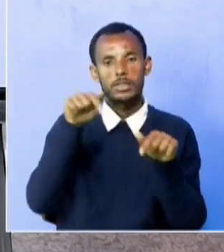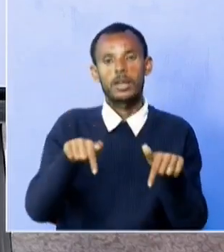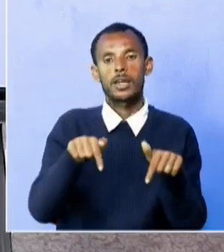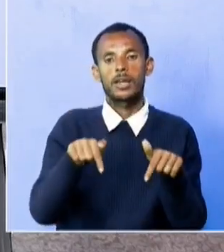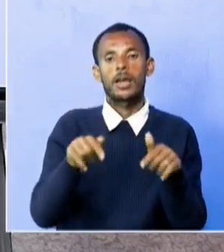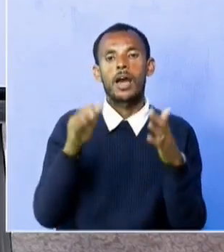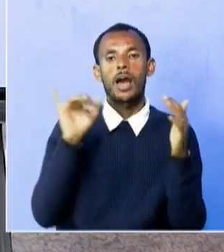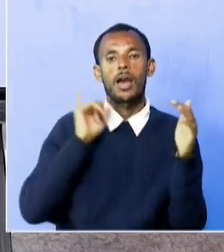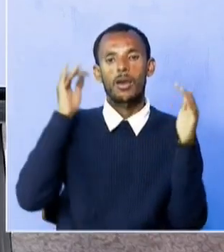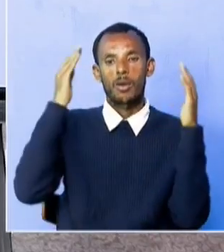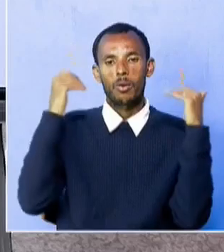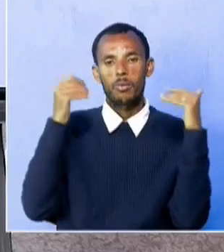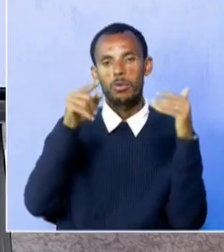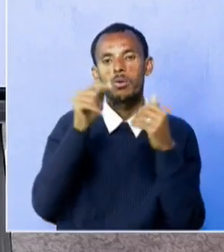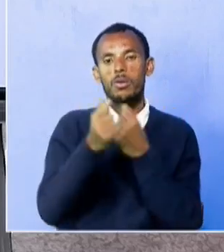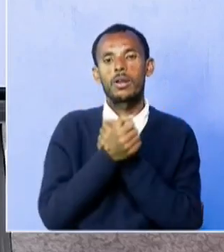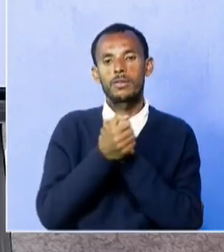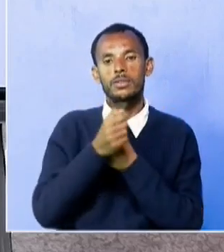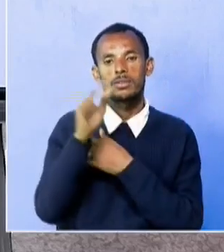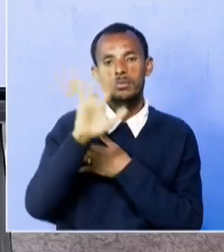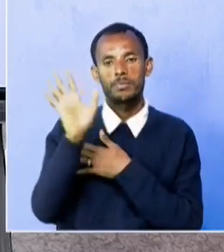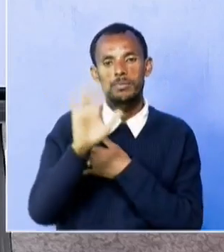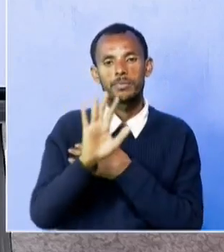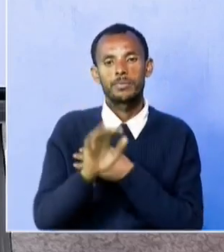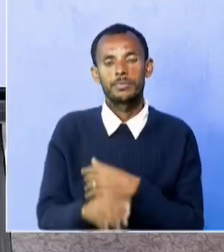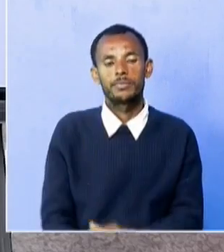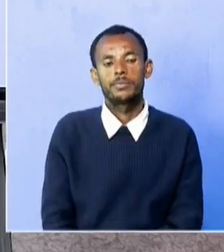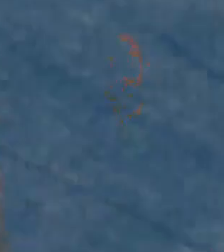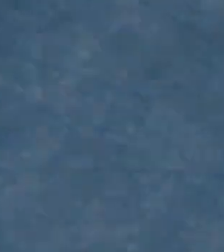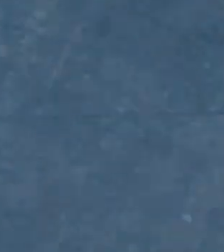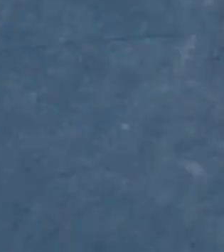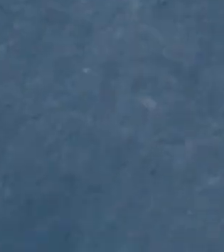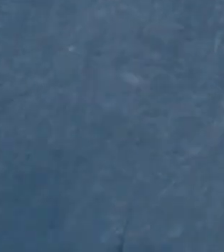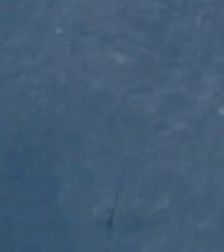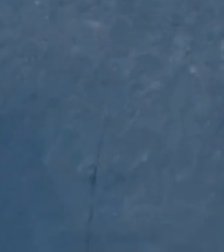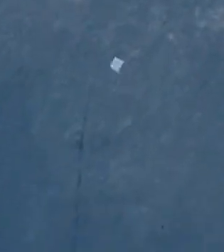hope you enjoyed the lesson. Thank you for listening.